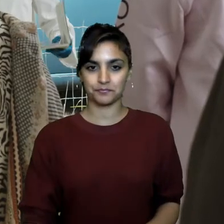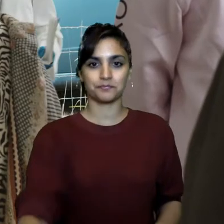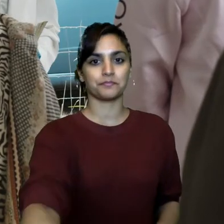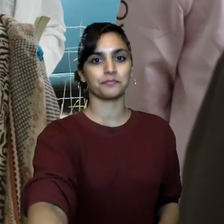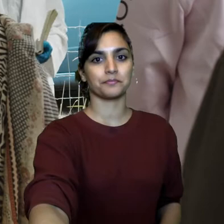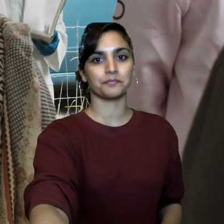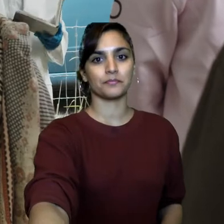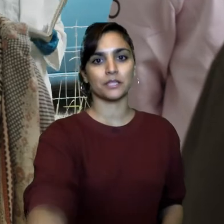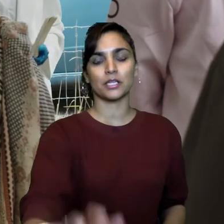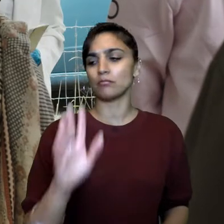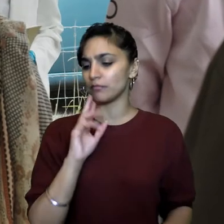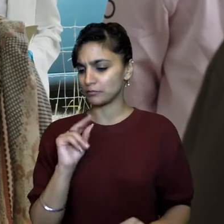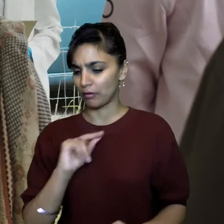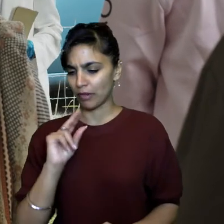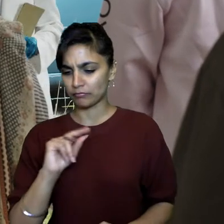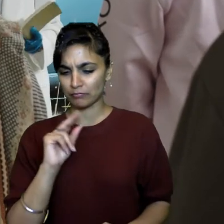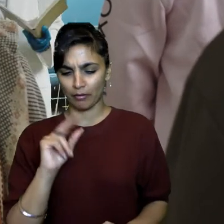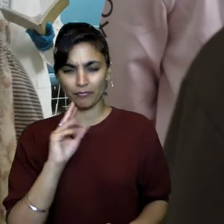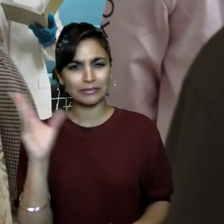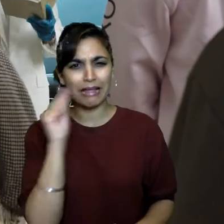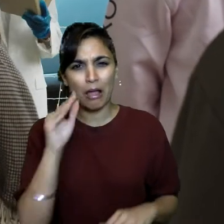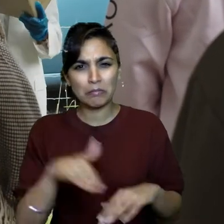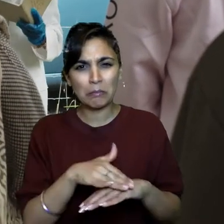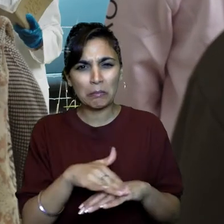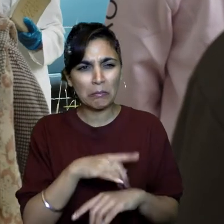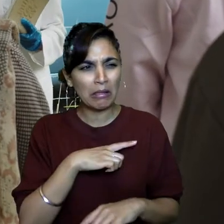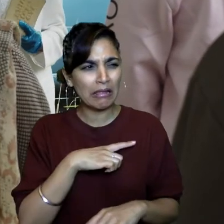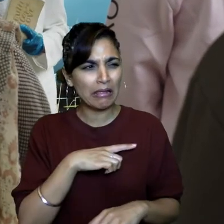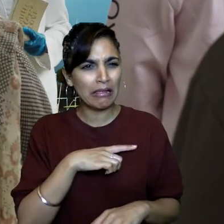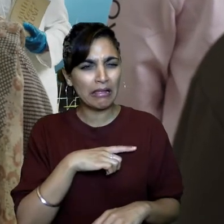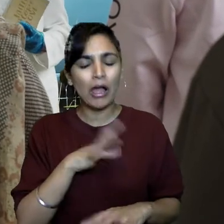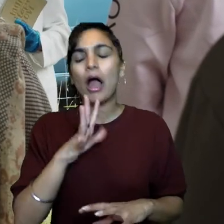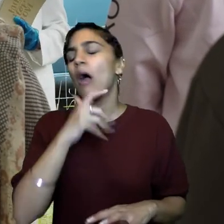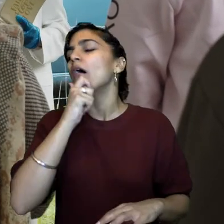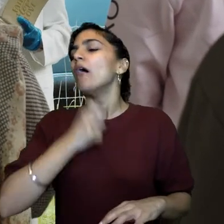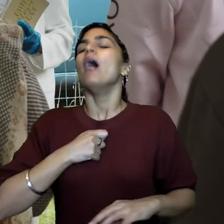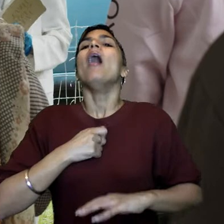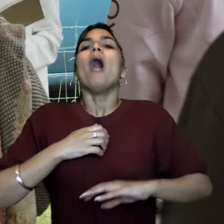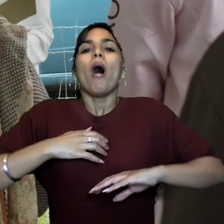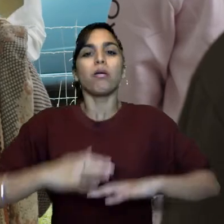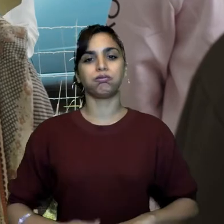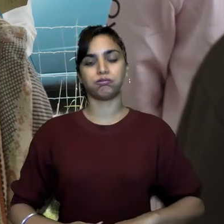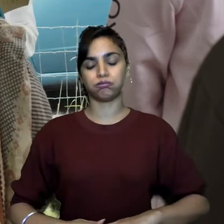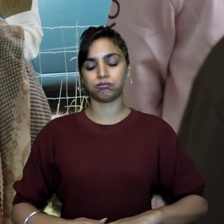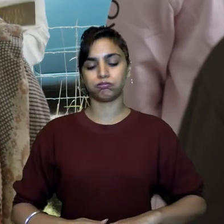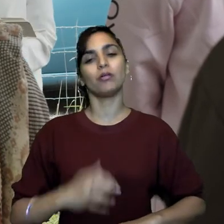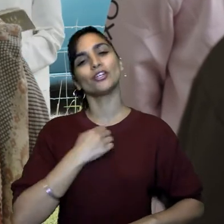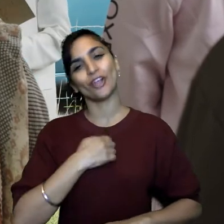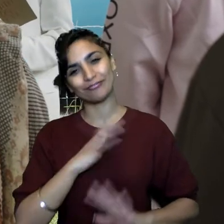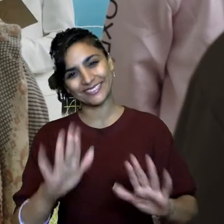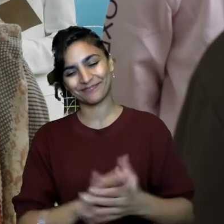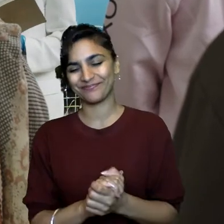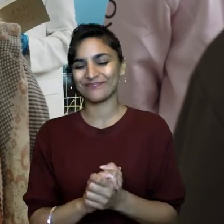Hello people of South Hall, sorry about that. Hello